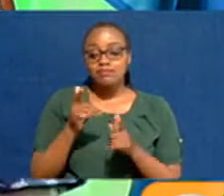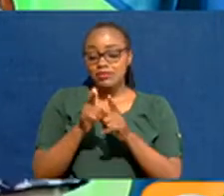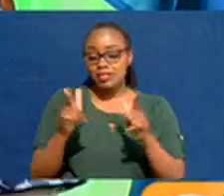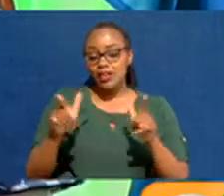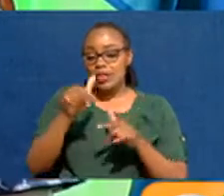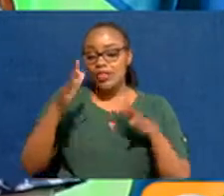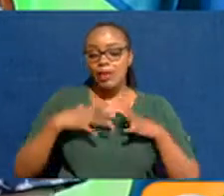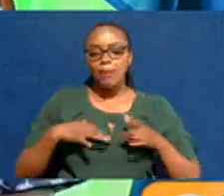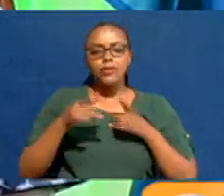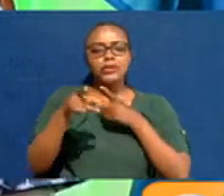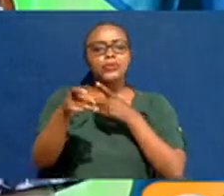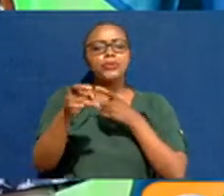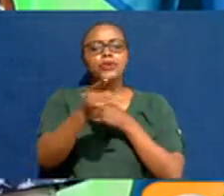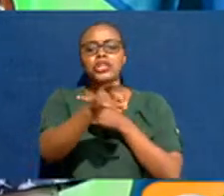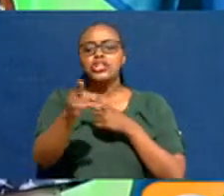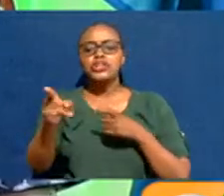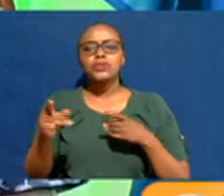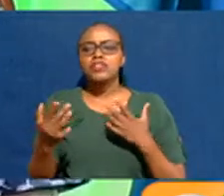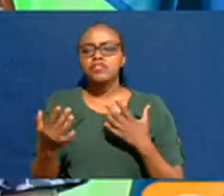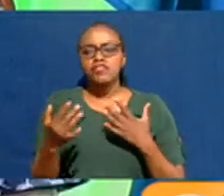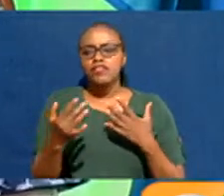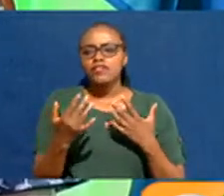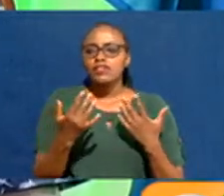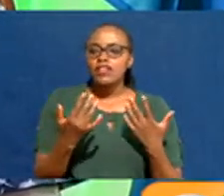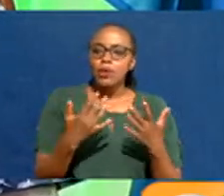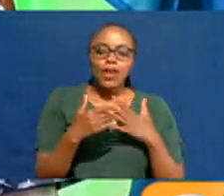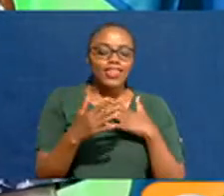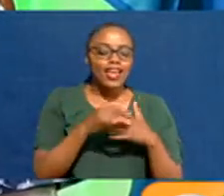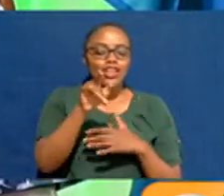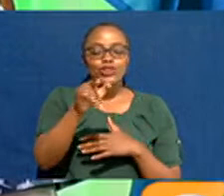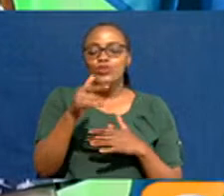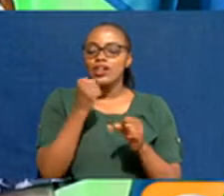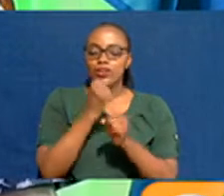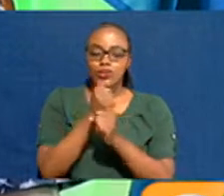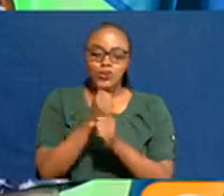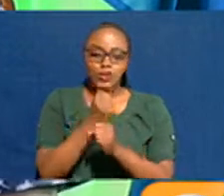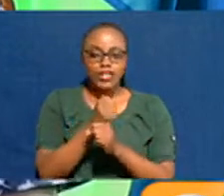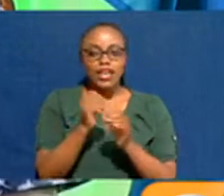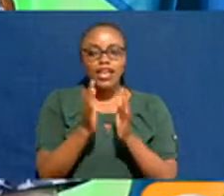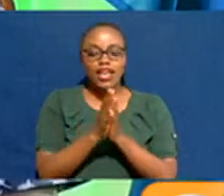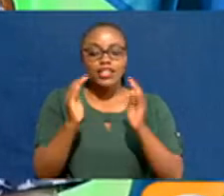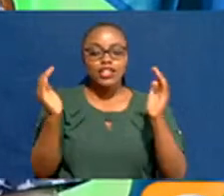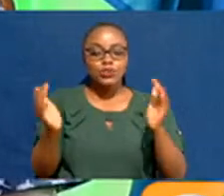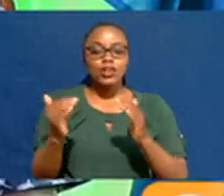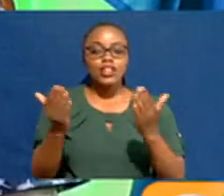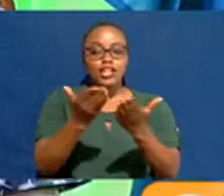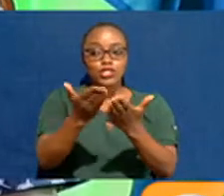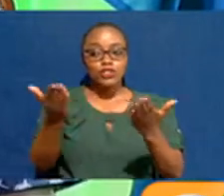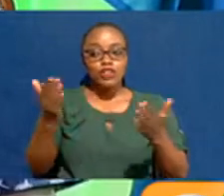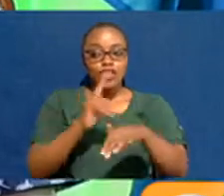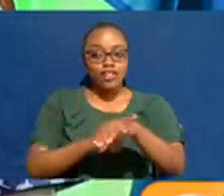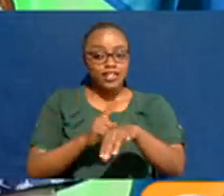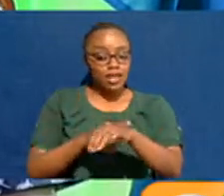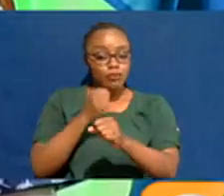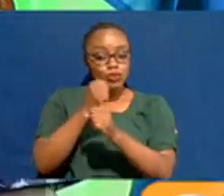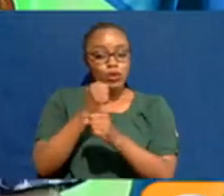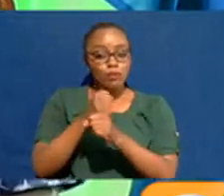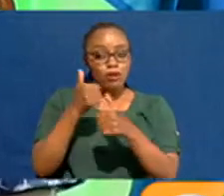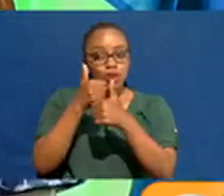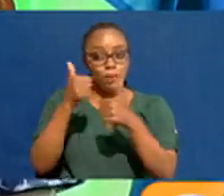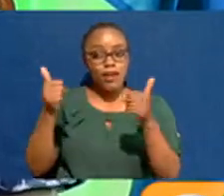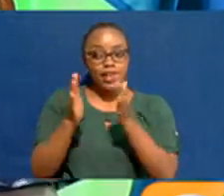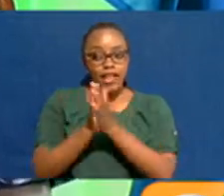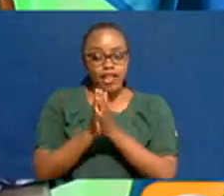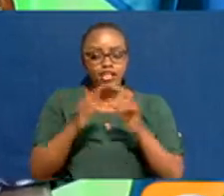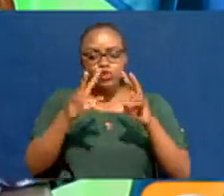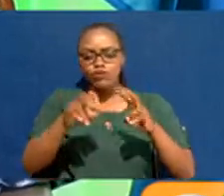to criticize you. Affirm you where you do well, encourage you when you perform well, and point